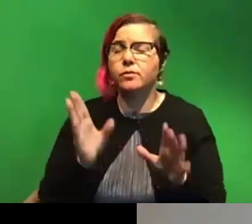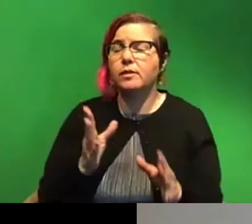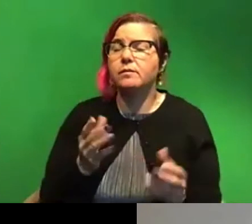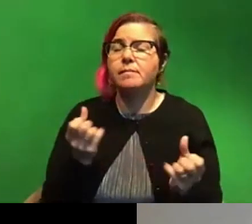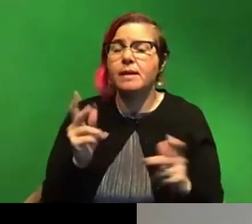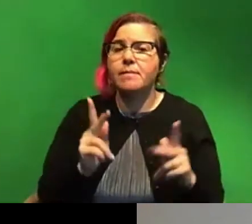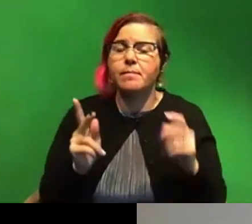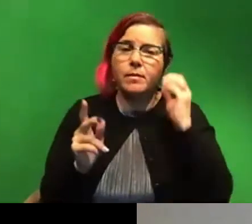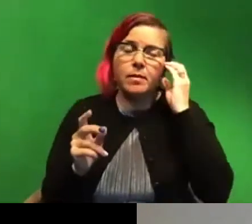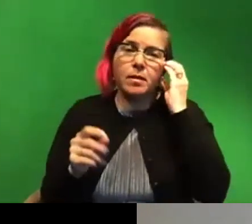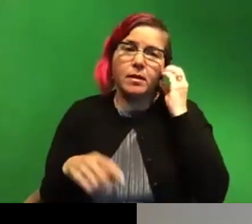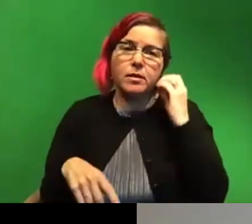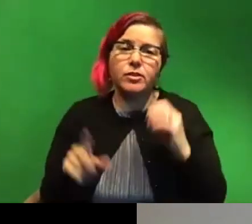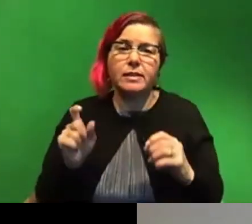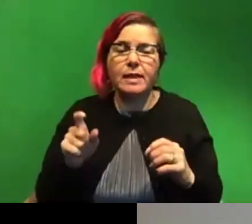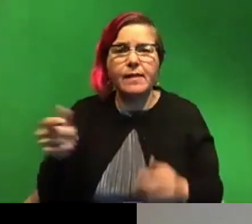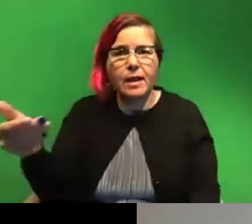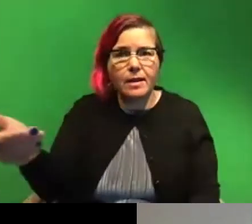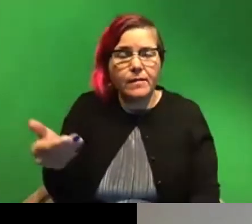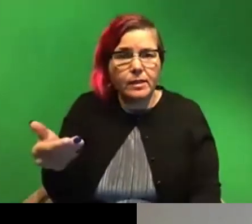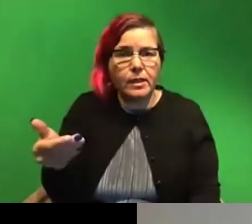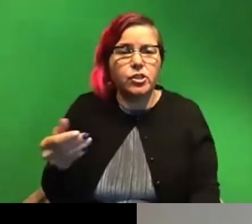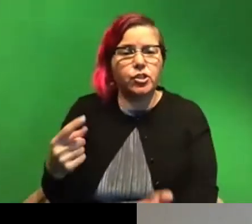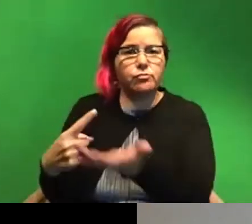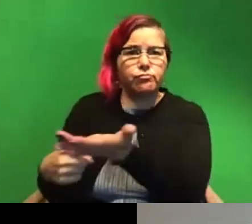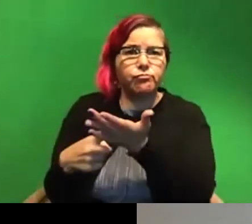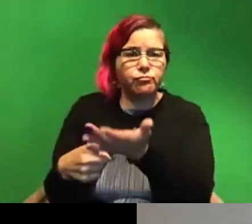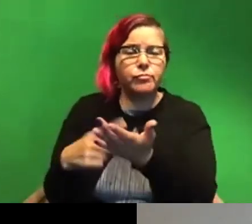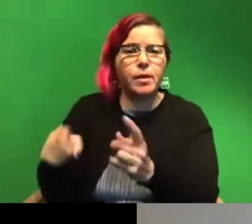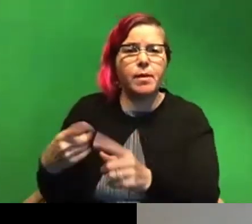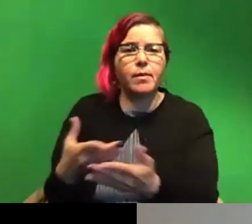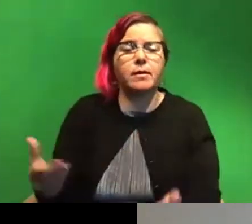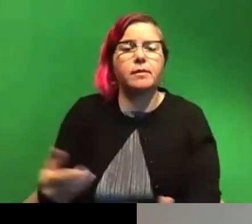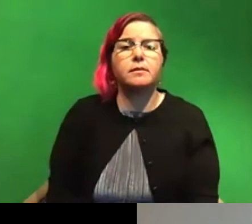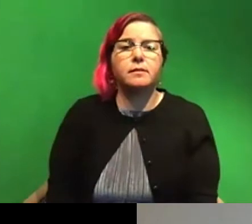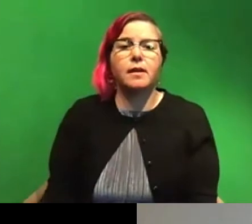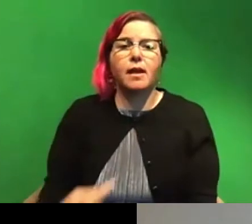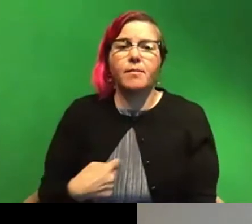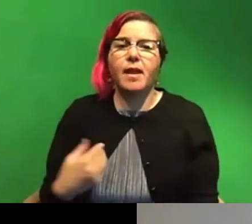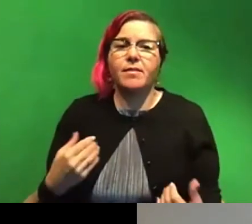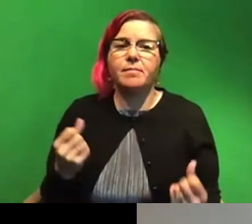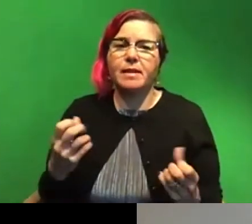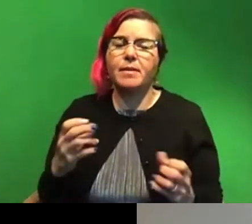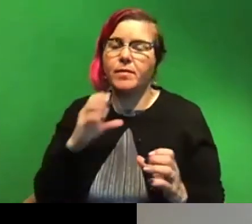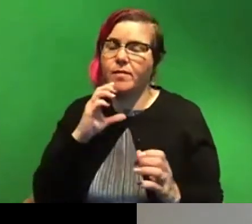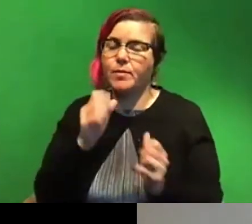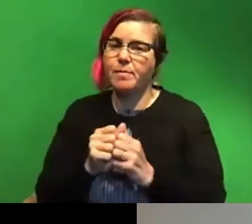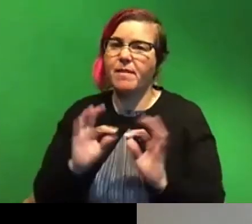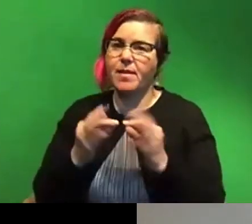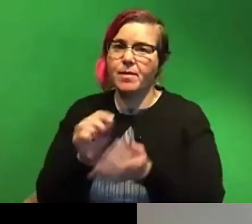just need that invitation to talk about stuff. So yeah, I've been having a lot of those conversations with my family this week. It's been